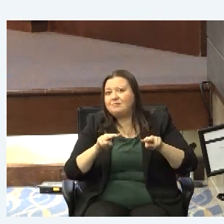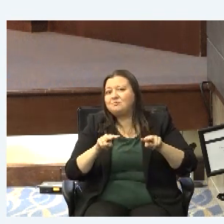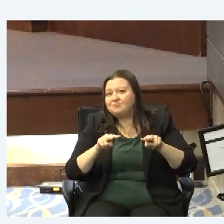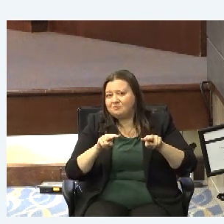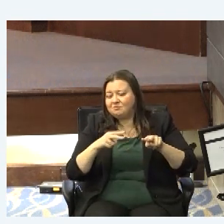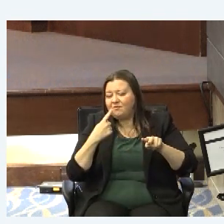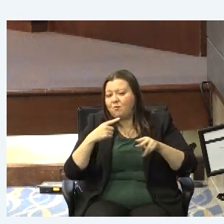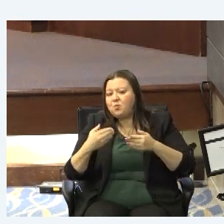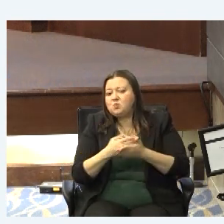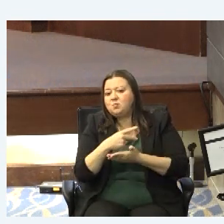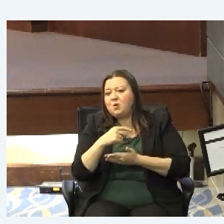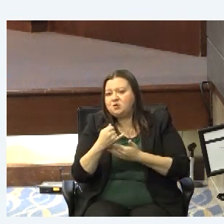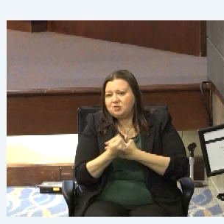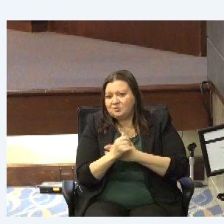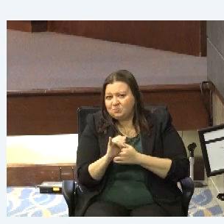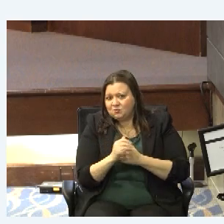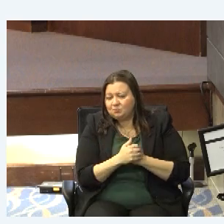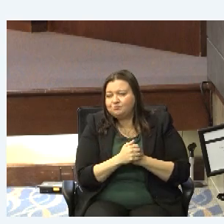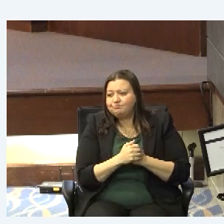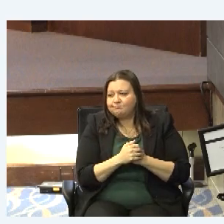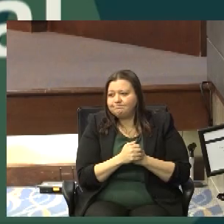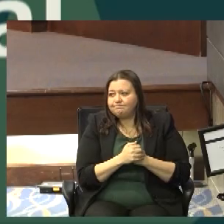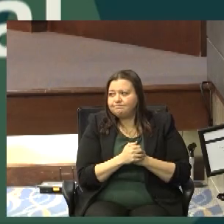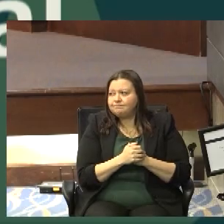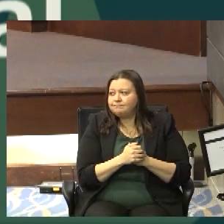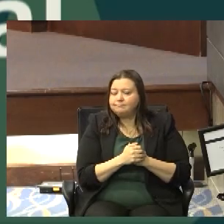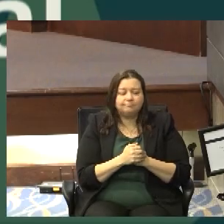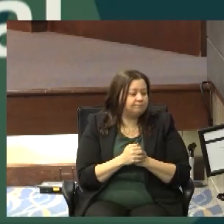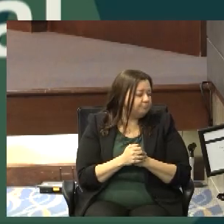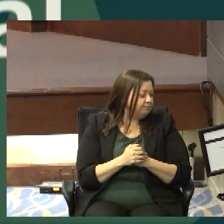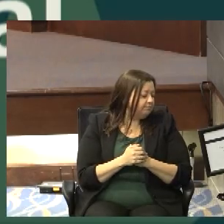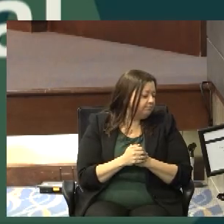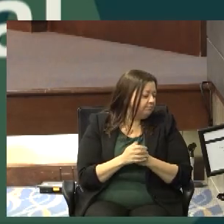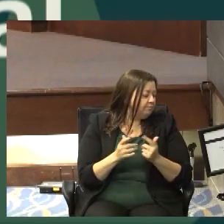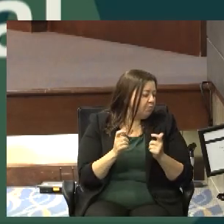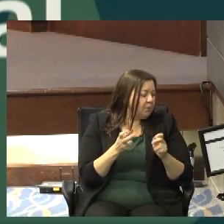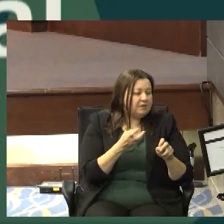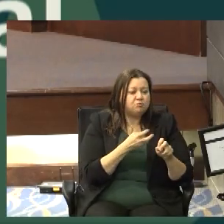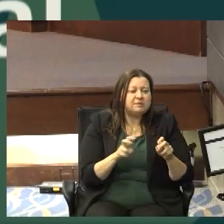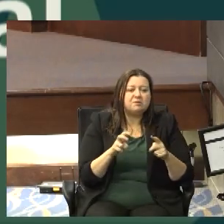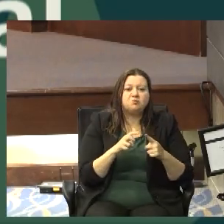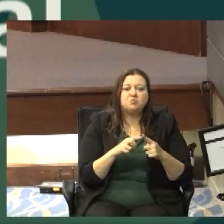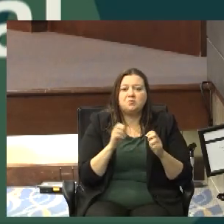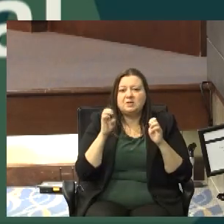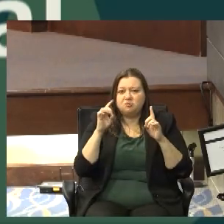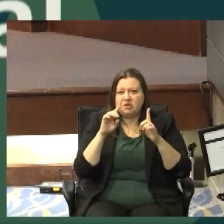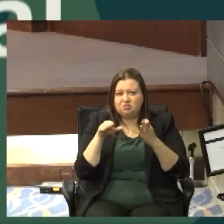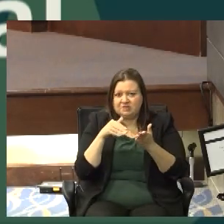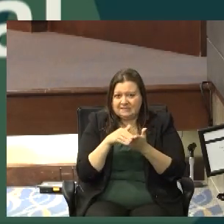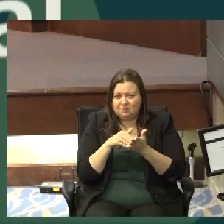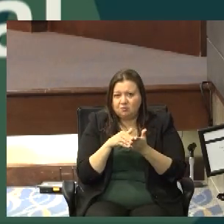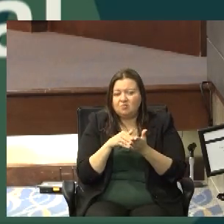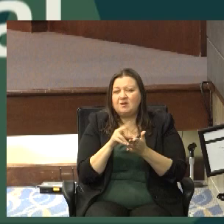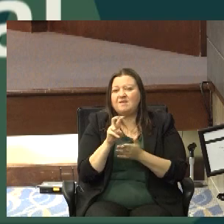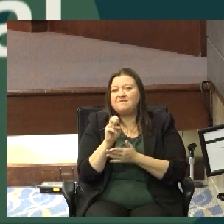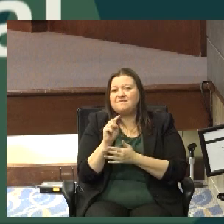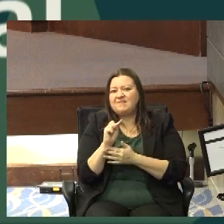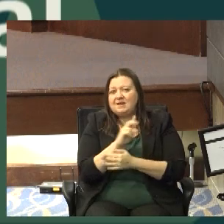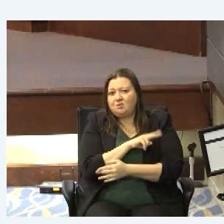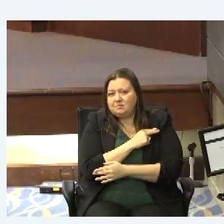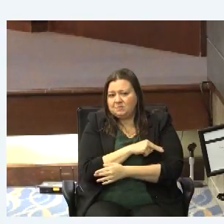these projects. We're going to quickly transition to the education center and the veterinary